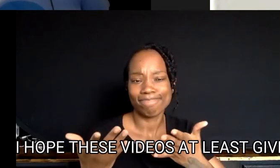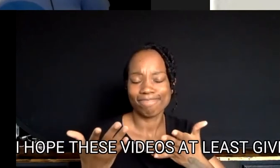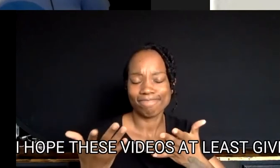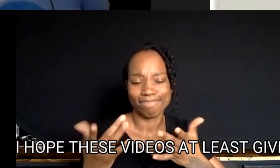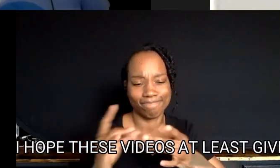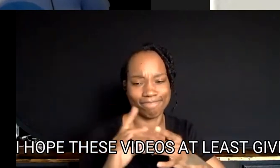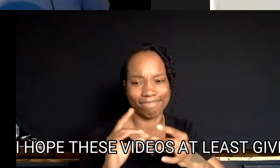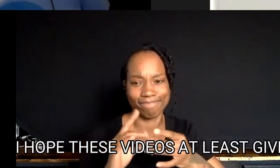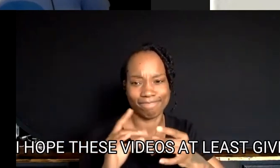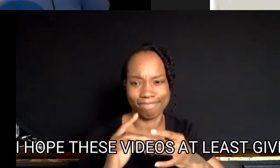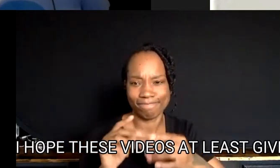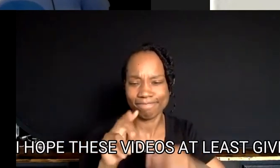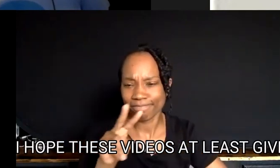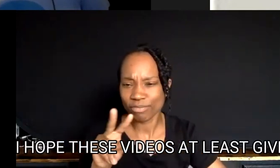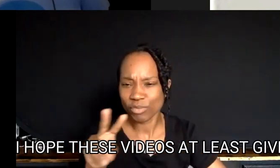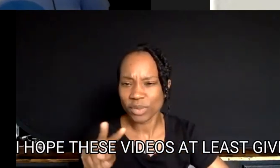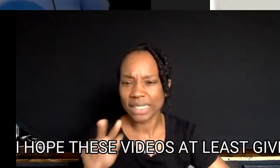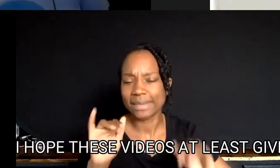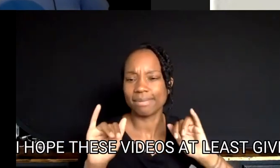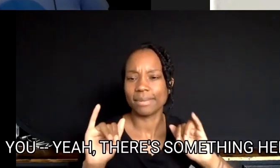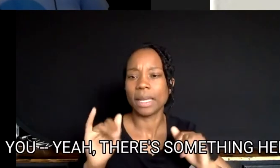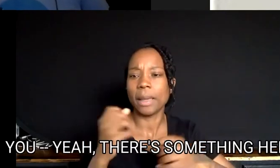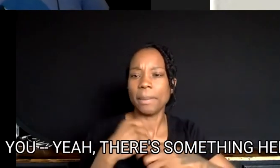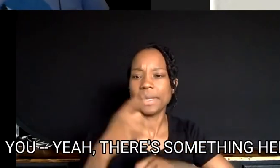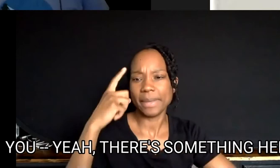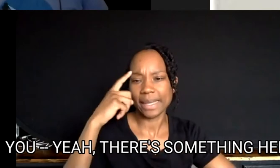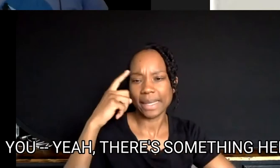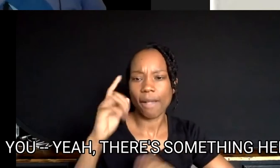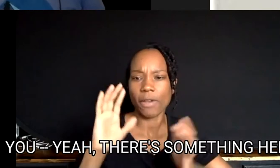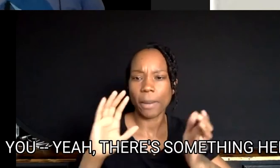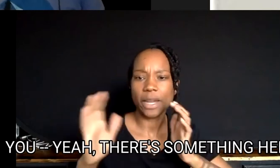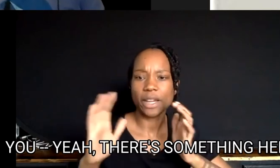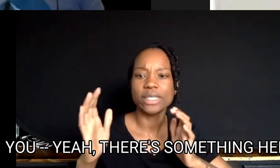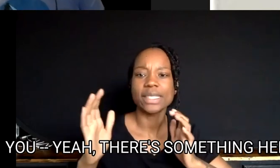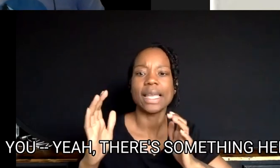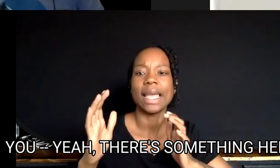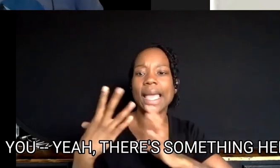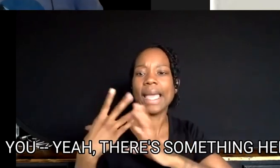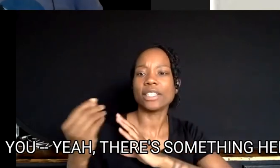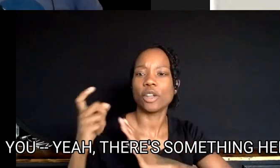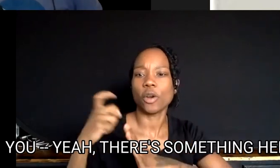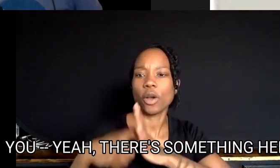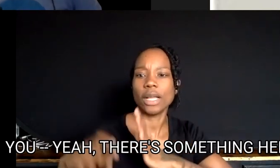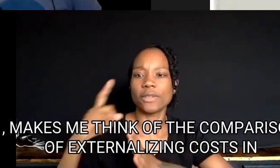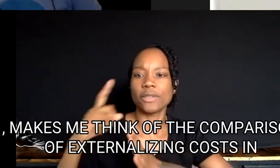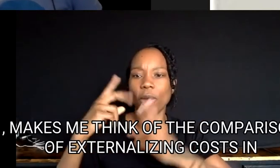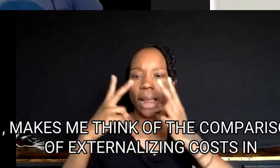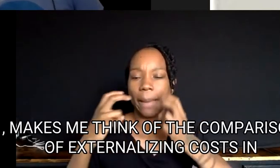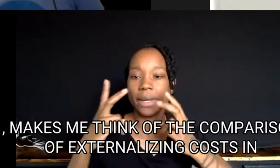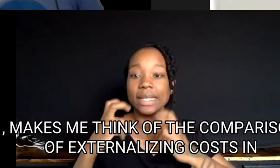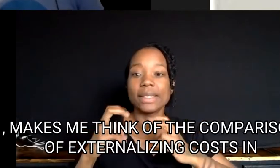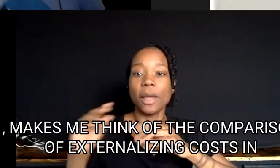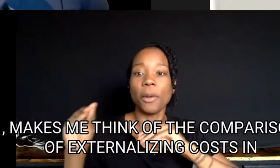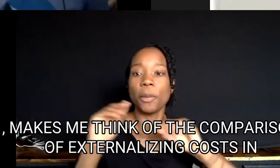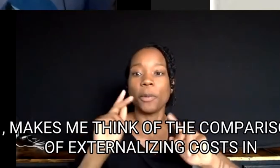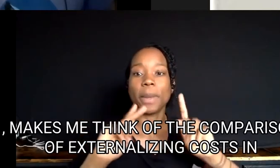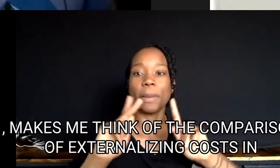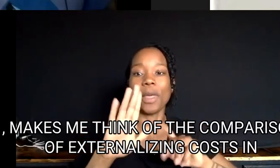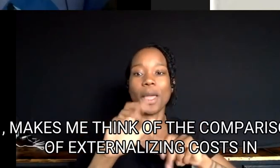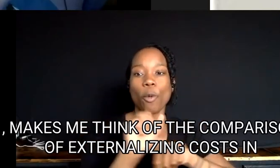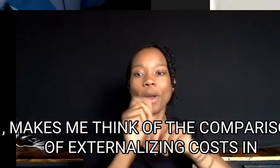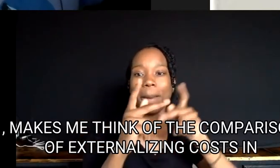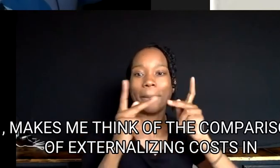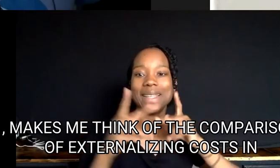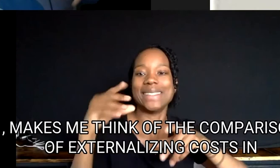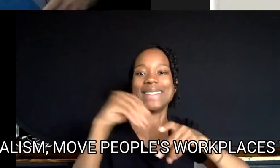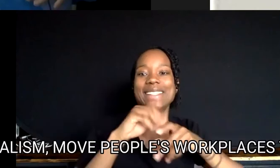there's something here. Makes me think of the comparison of externalizing costs and capitalism, move people's workplaces into their home. So what we're